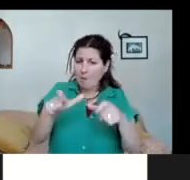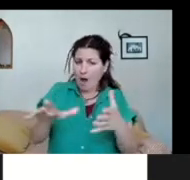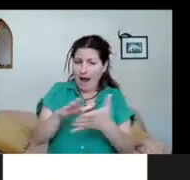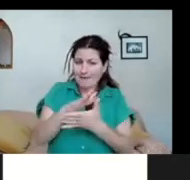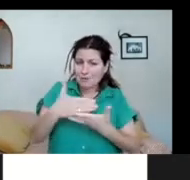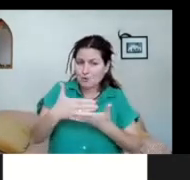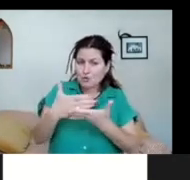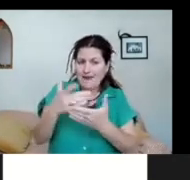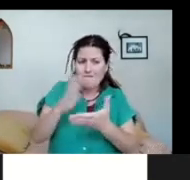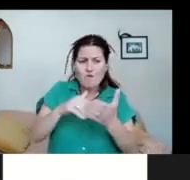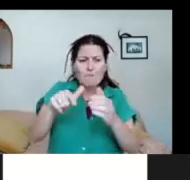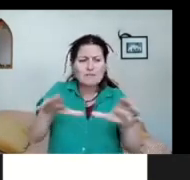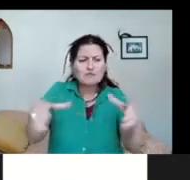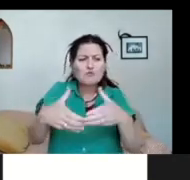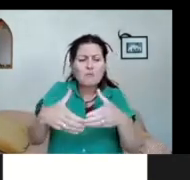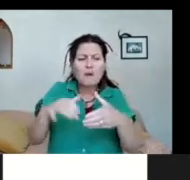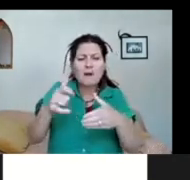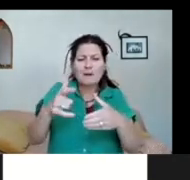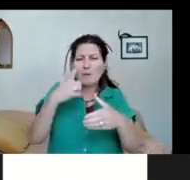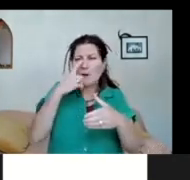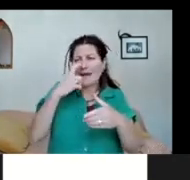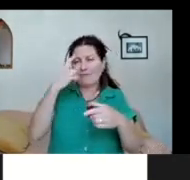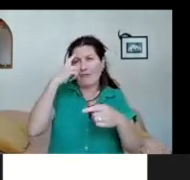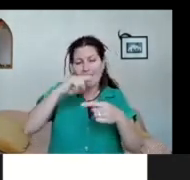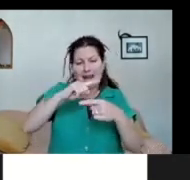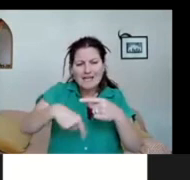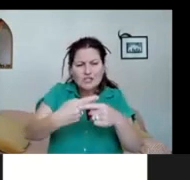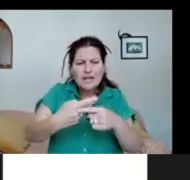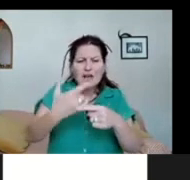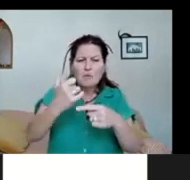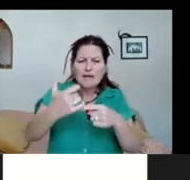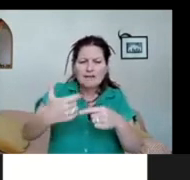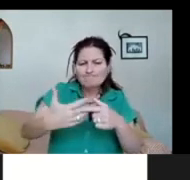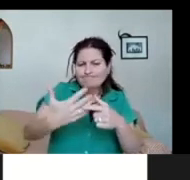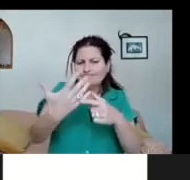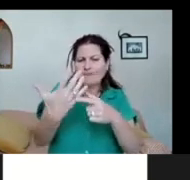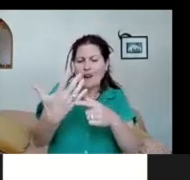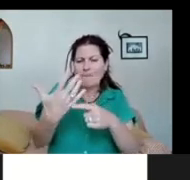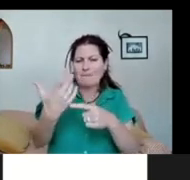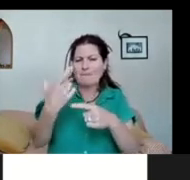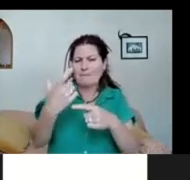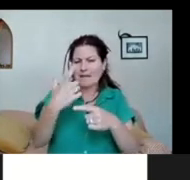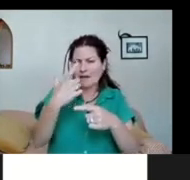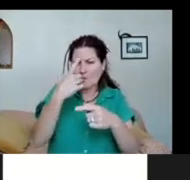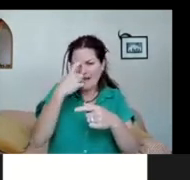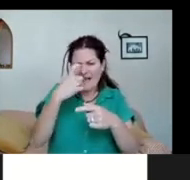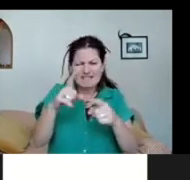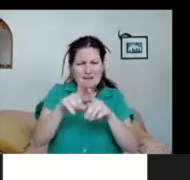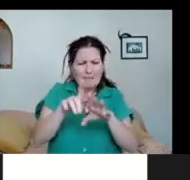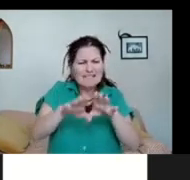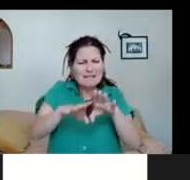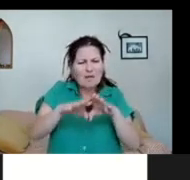forward planning for next year, think further about how we can do a kind of linking type matchmaking